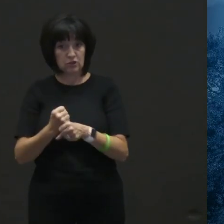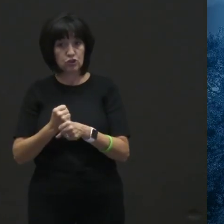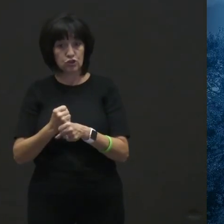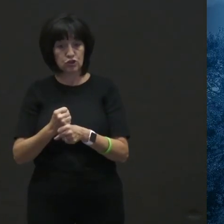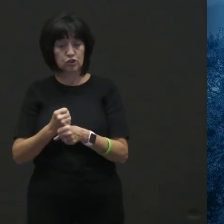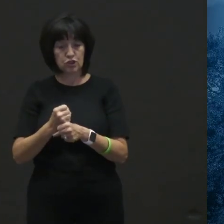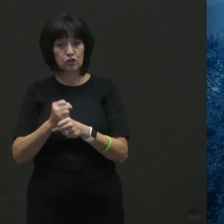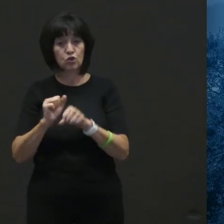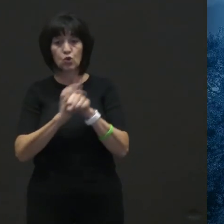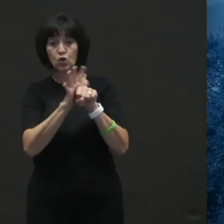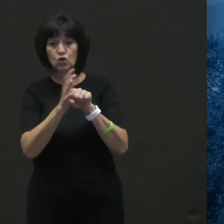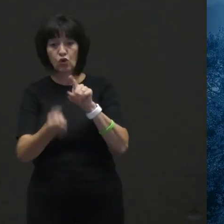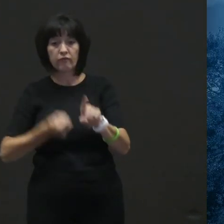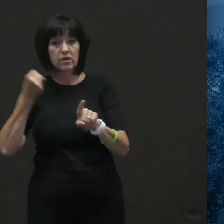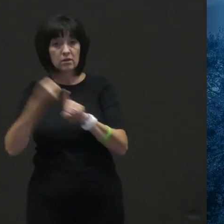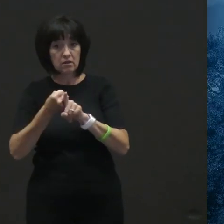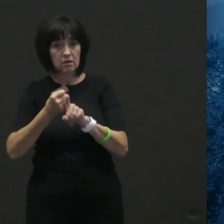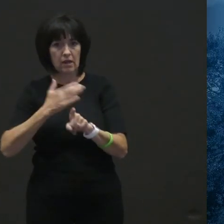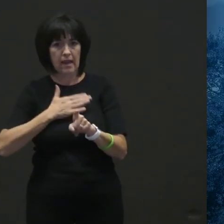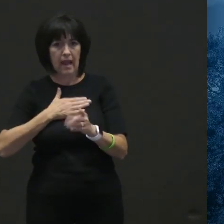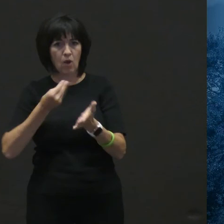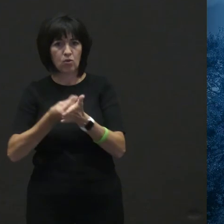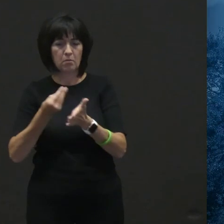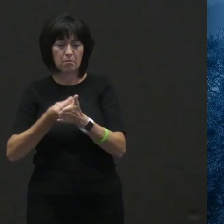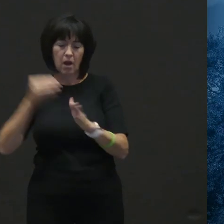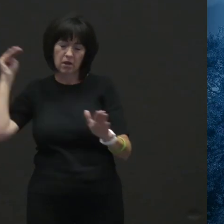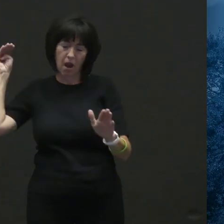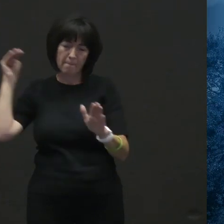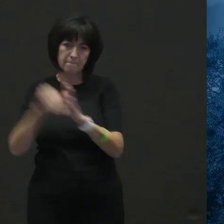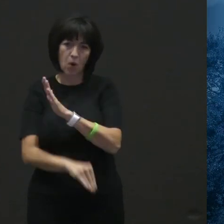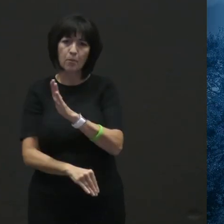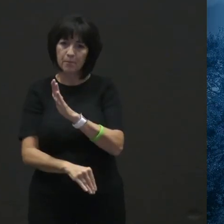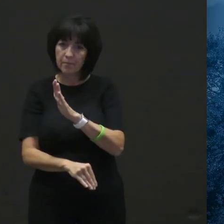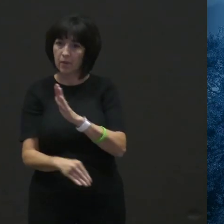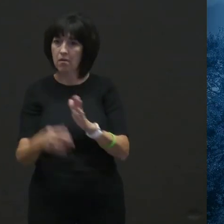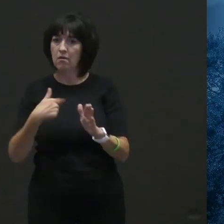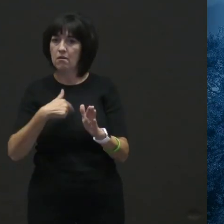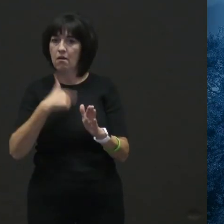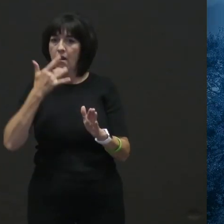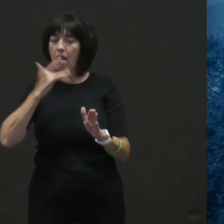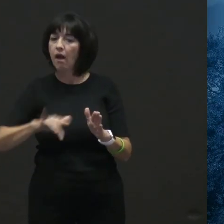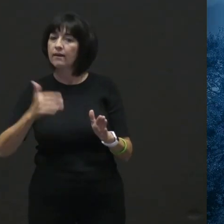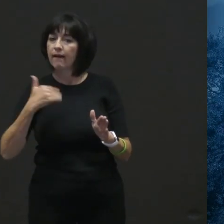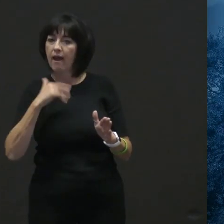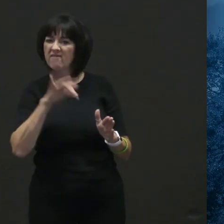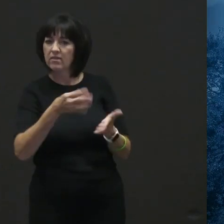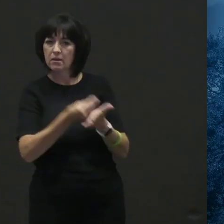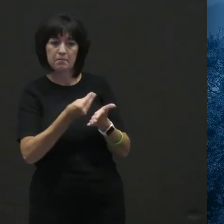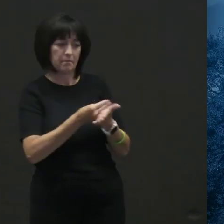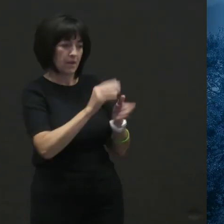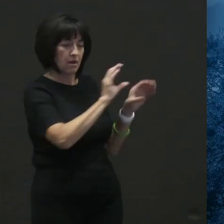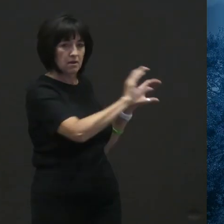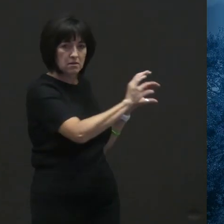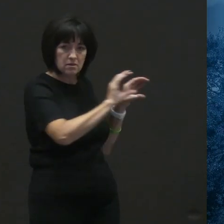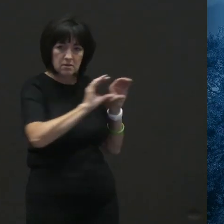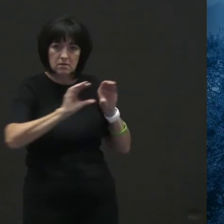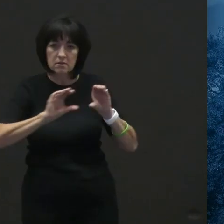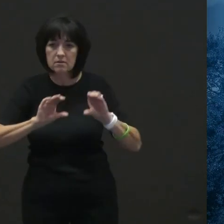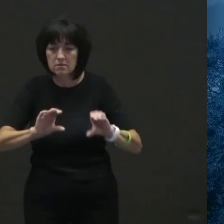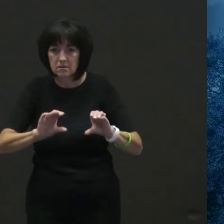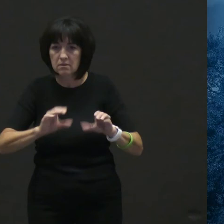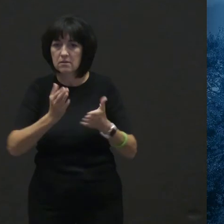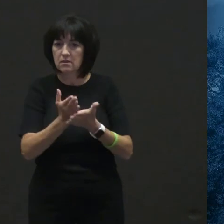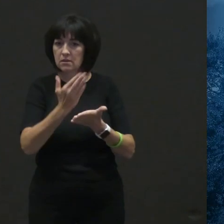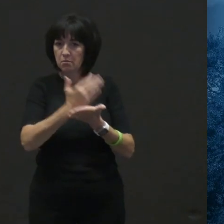south, we had additional cushion to be able to address some of the budgetary needs referenced in the